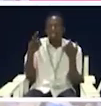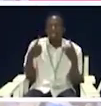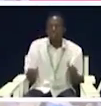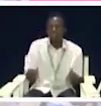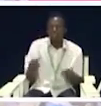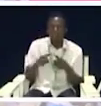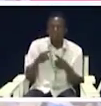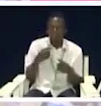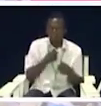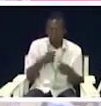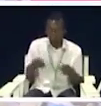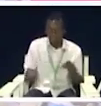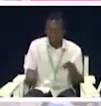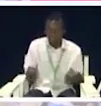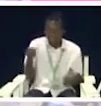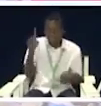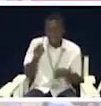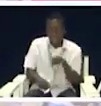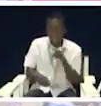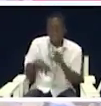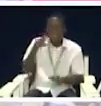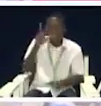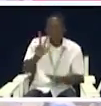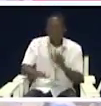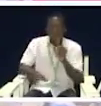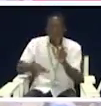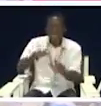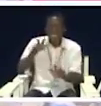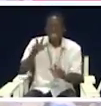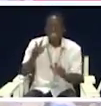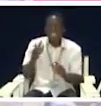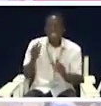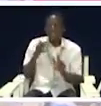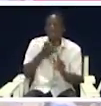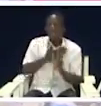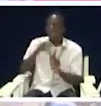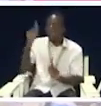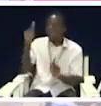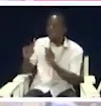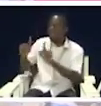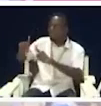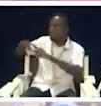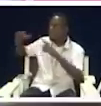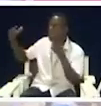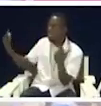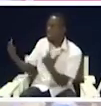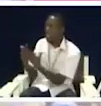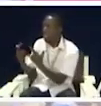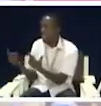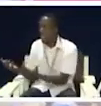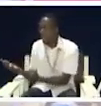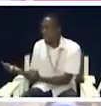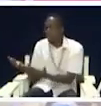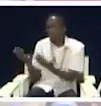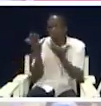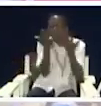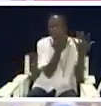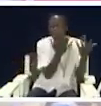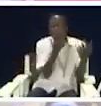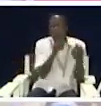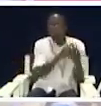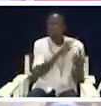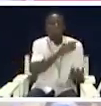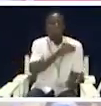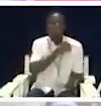again. My people gathered together and decided to carry me to Idiama Hospital. I thank